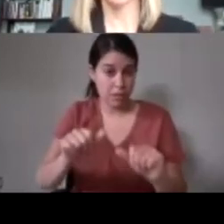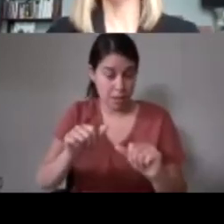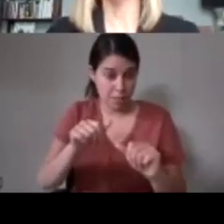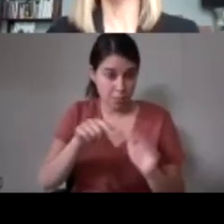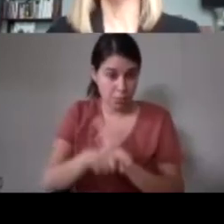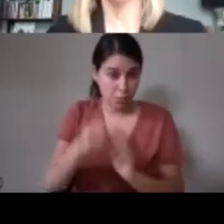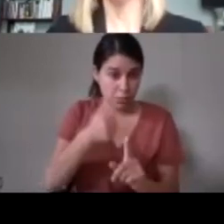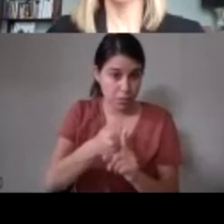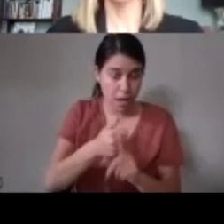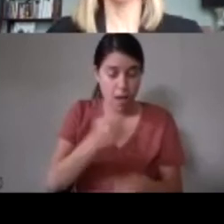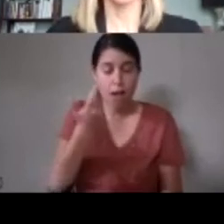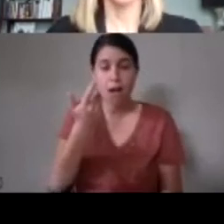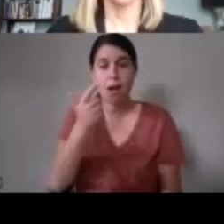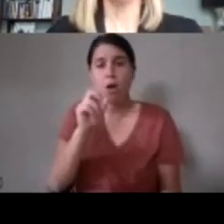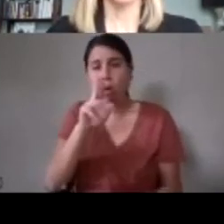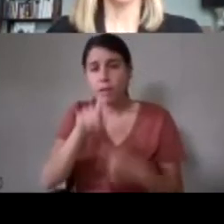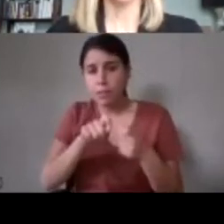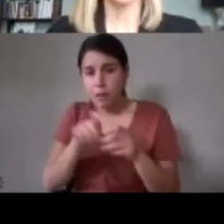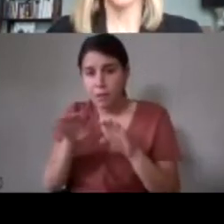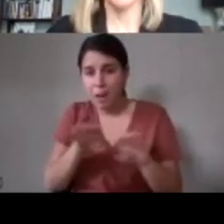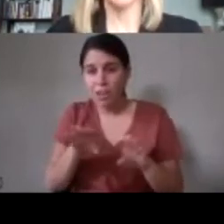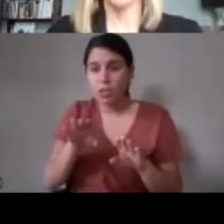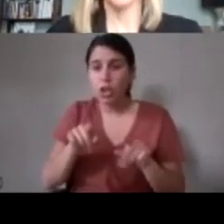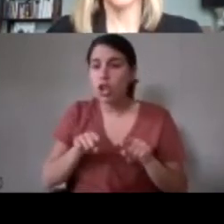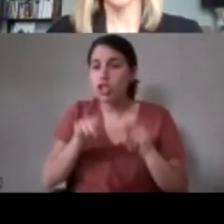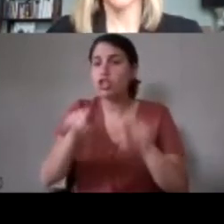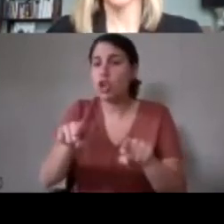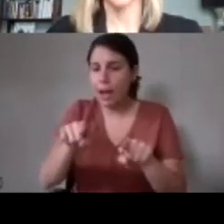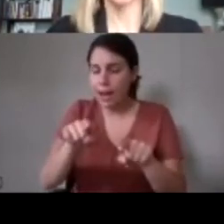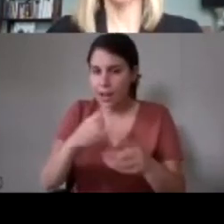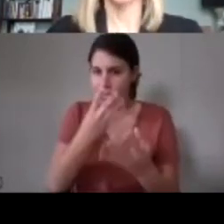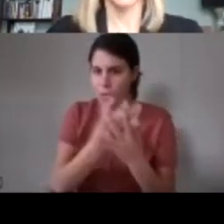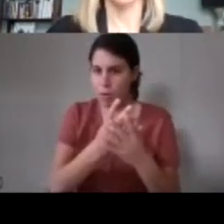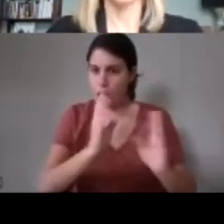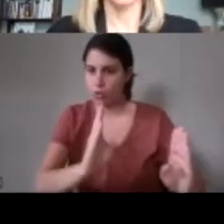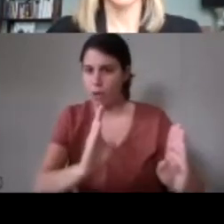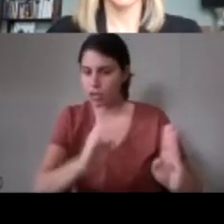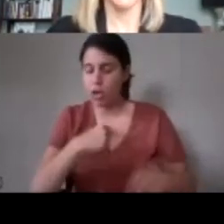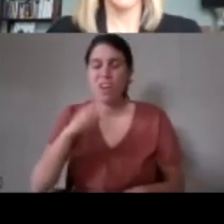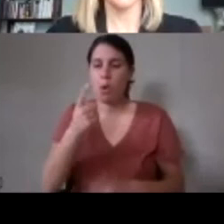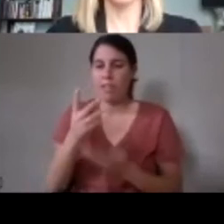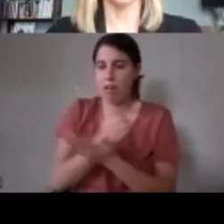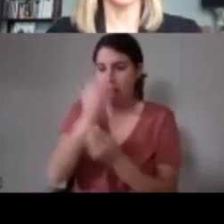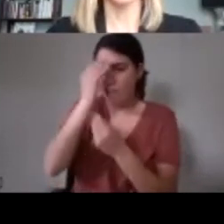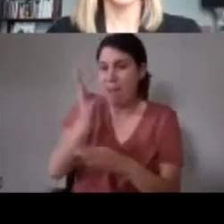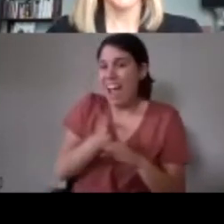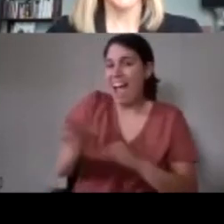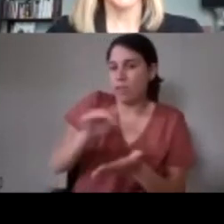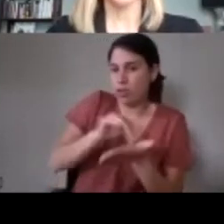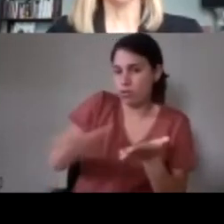what certain behaviors were during their period of incarceration. We only had information